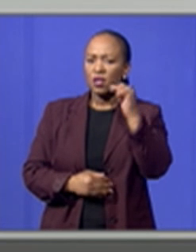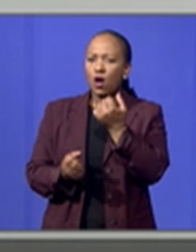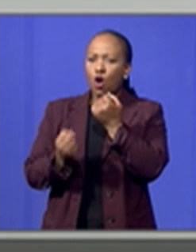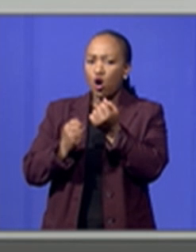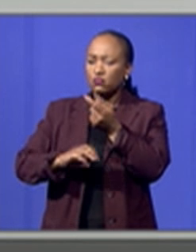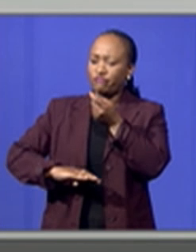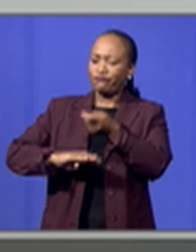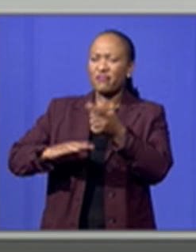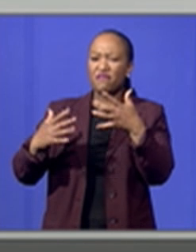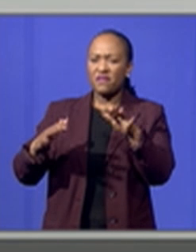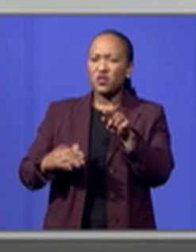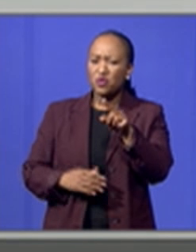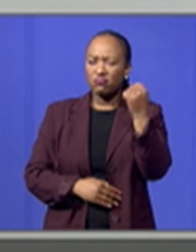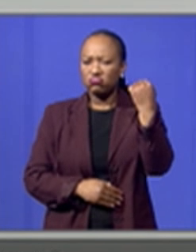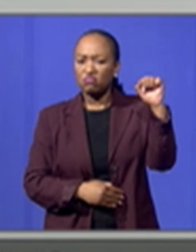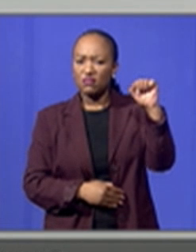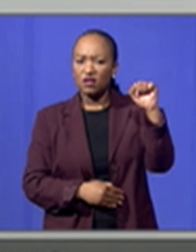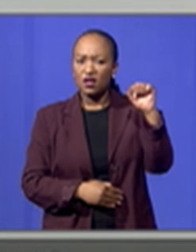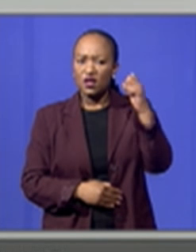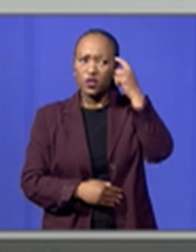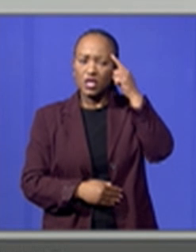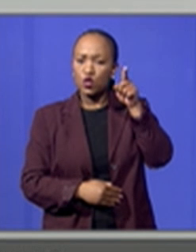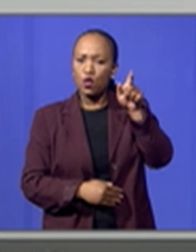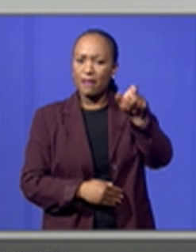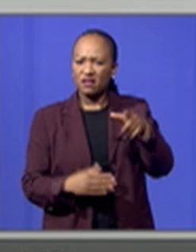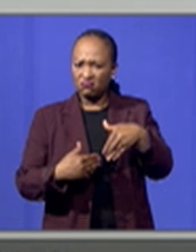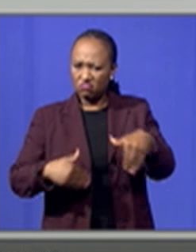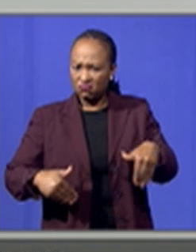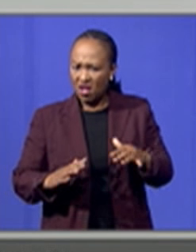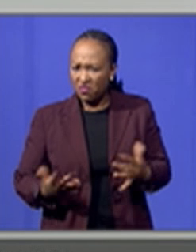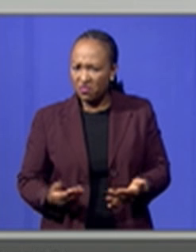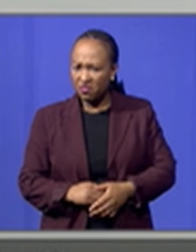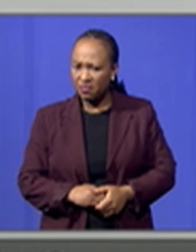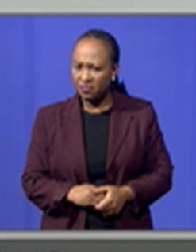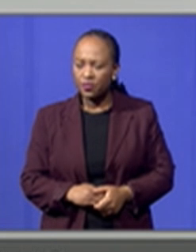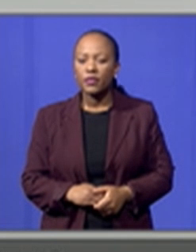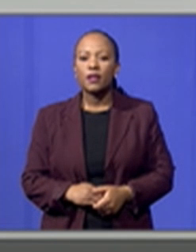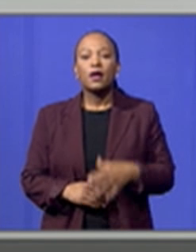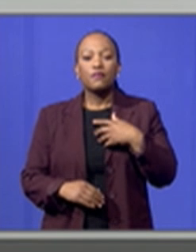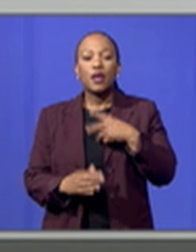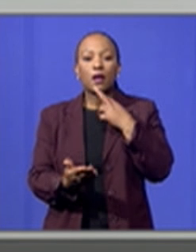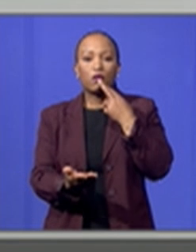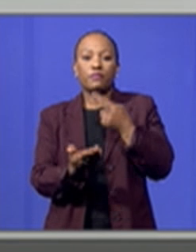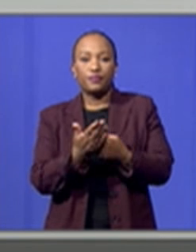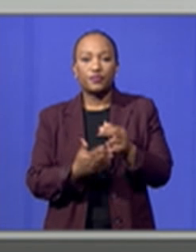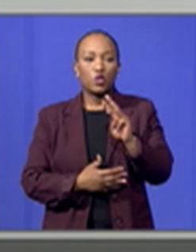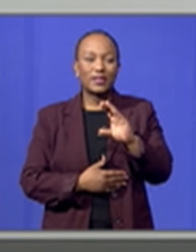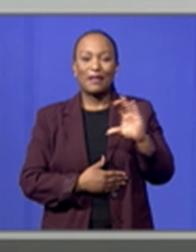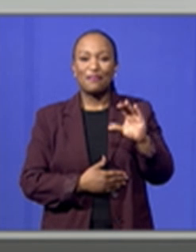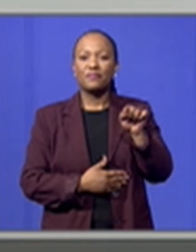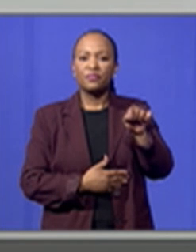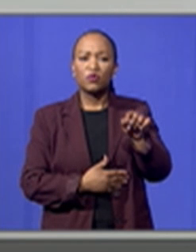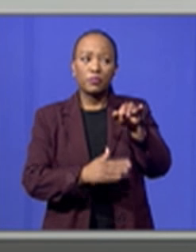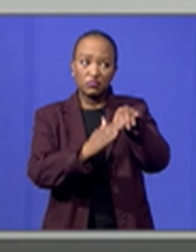law and expect us to still think you are an objective person? So I want to recommend that we therefore take the Western Cape to